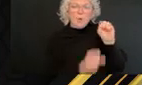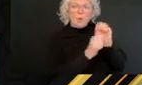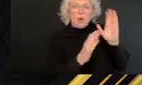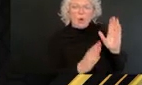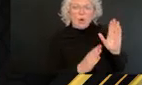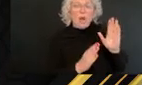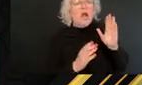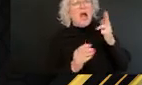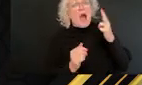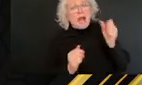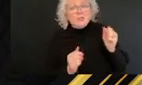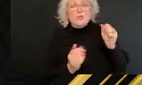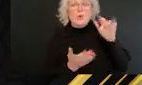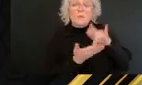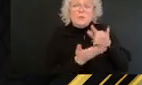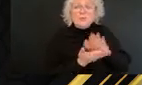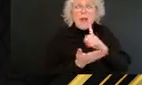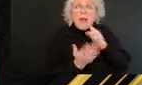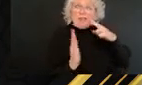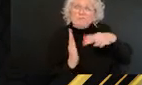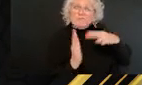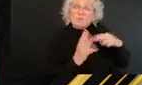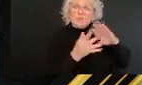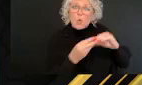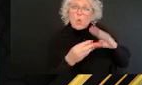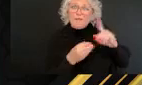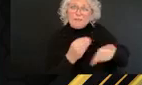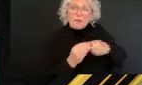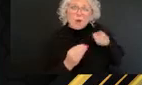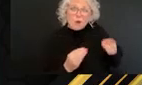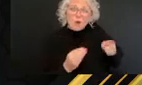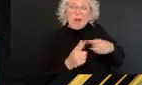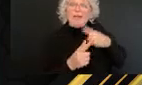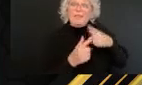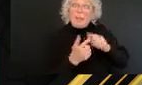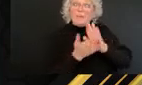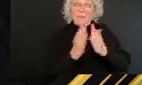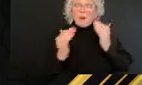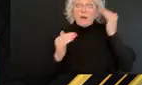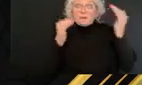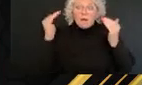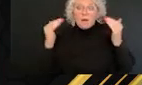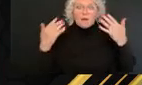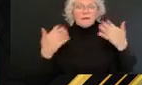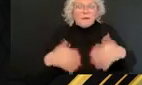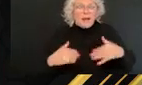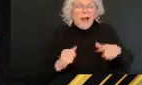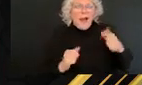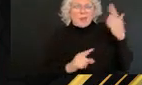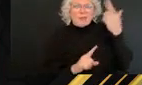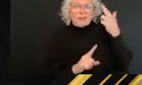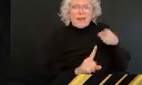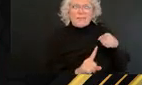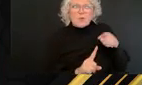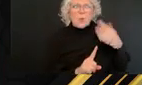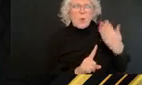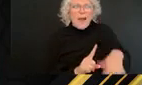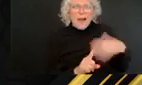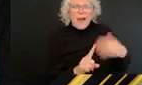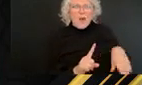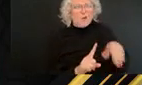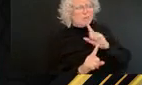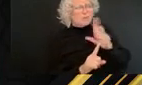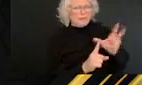about her more in high school and middle school even. And then as an adult, becoming more aware of her broad